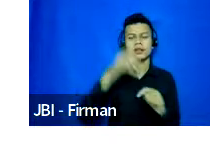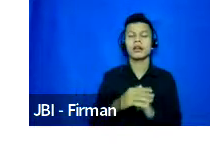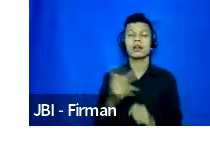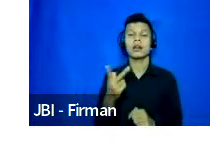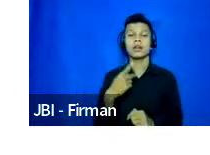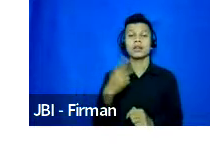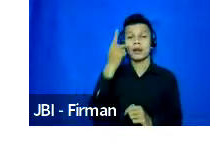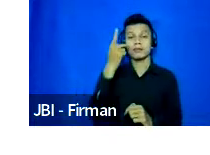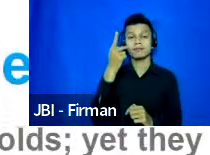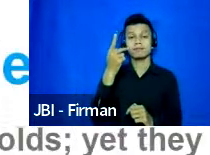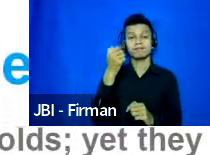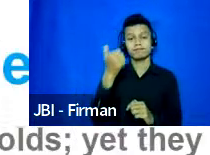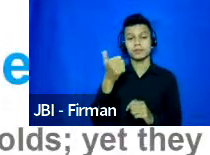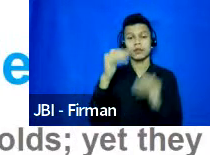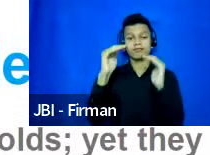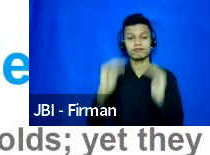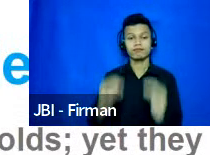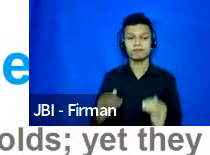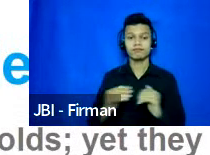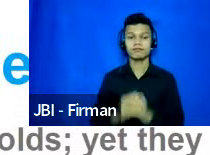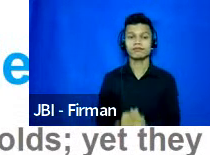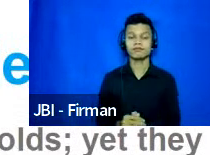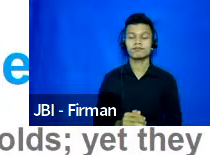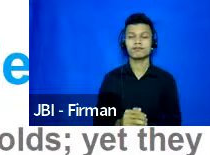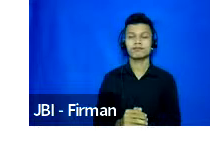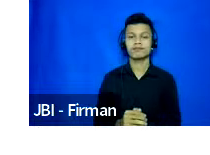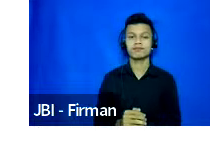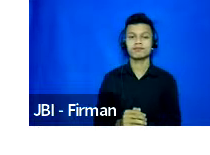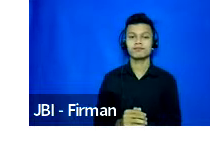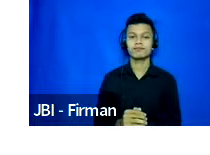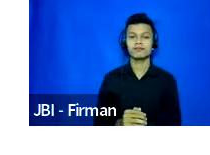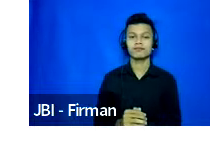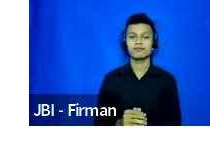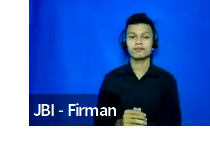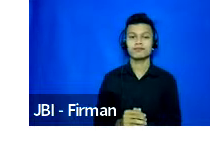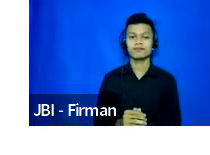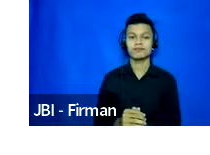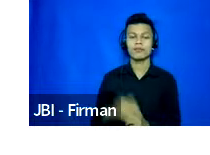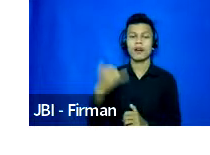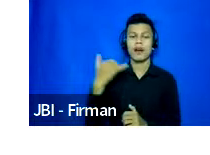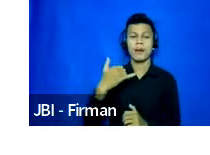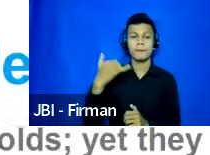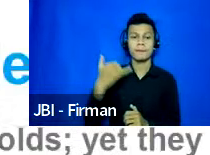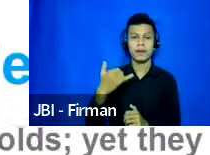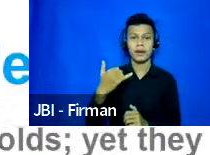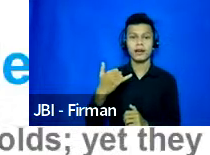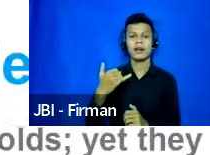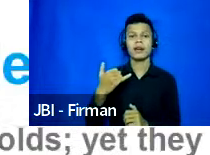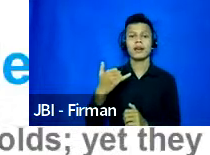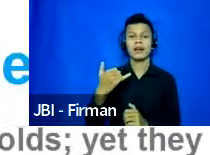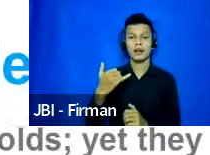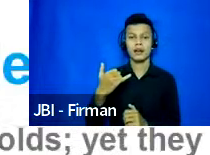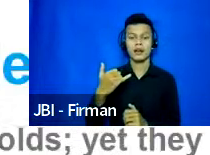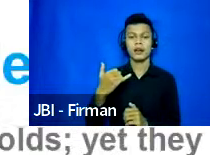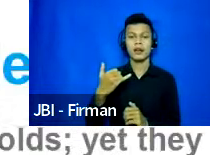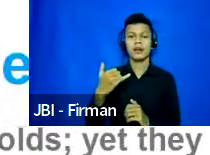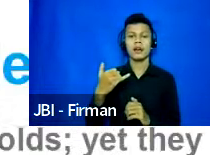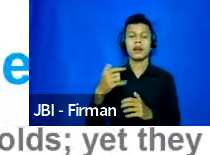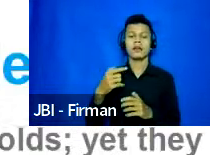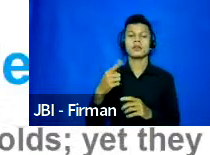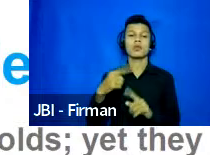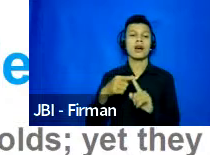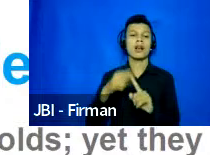issue of devices. So mobile phones are back one slide. Mobile